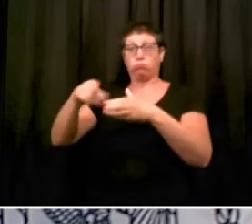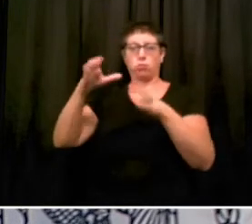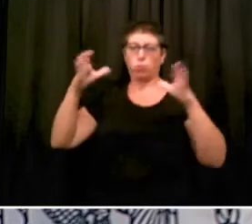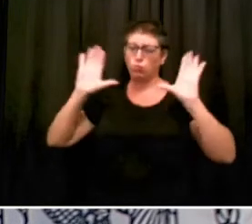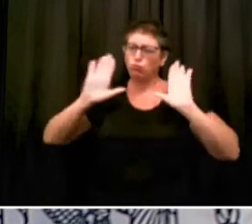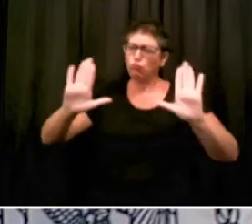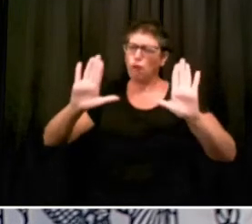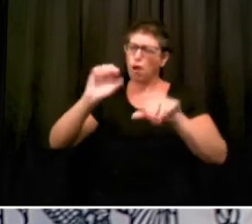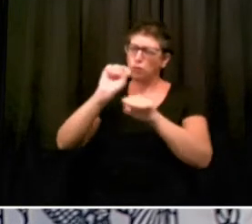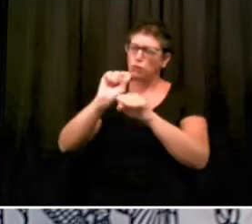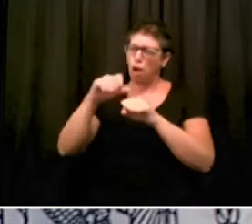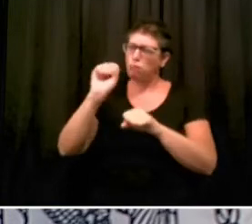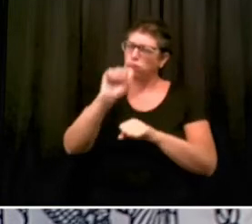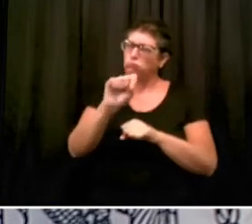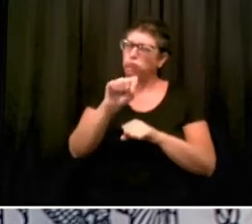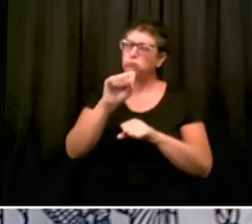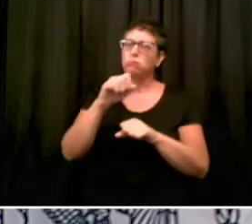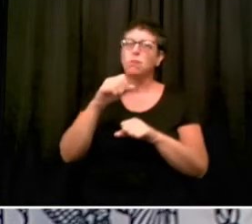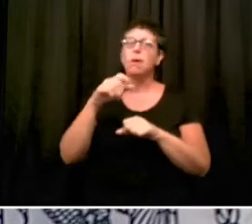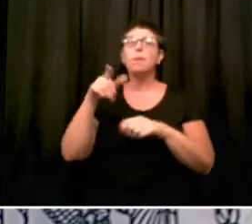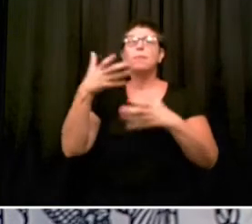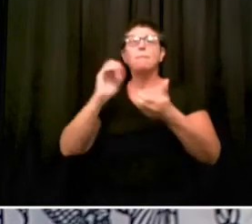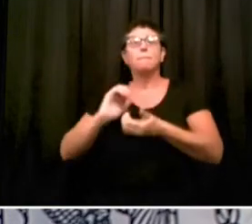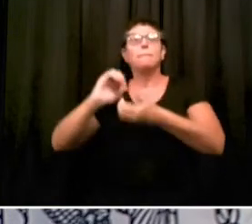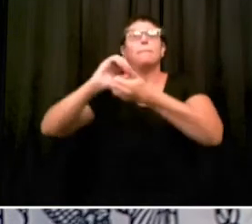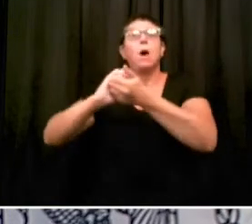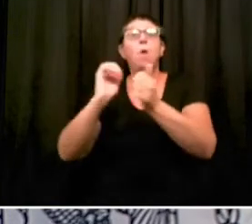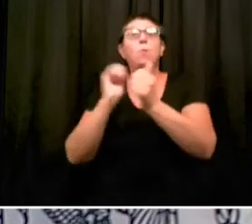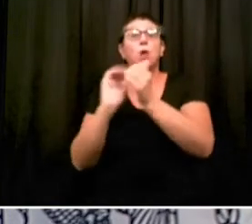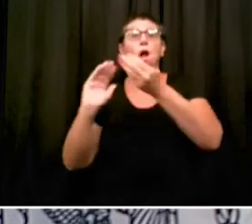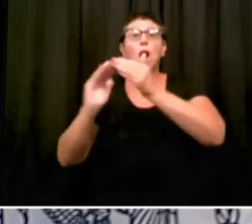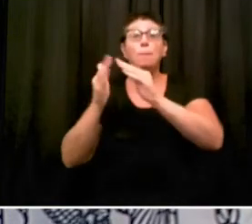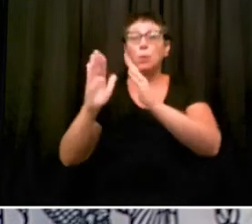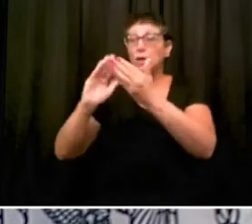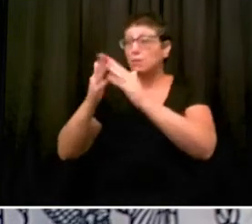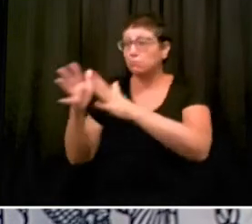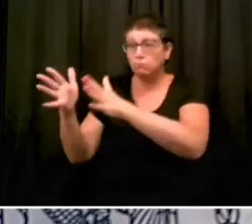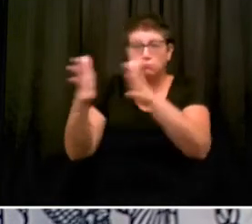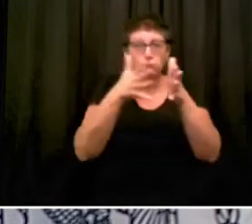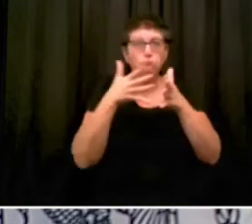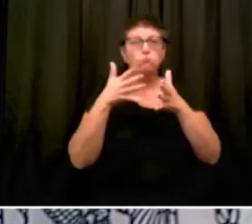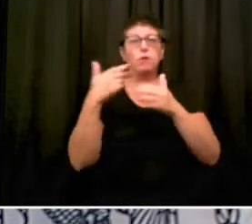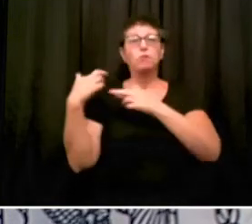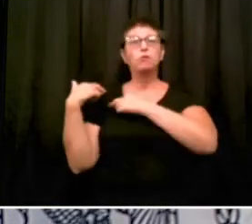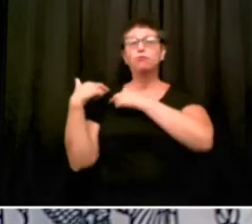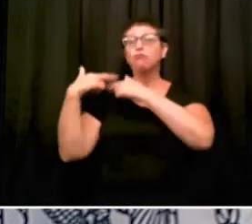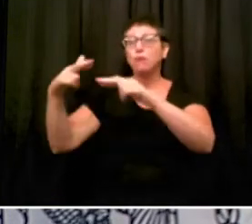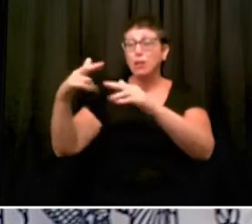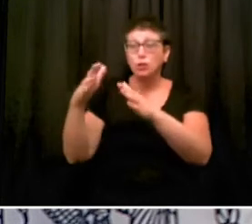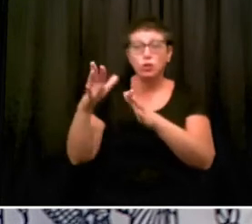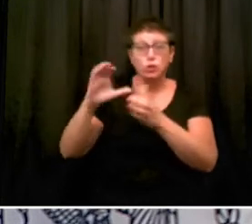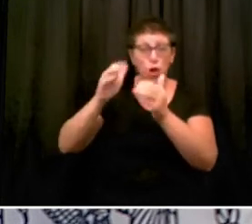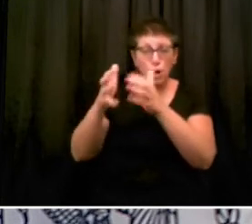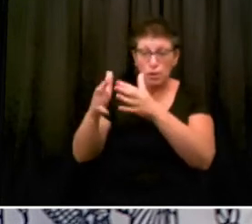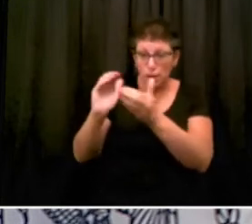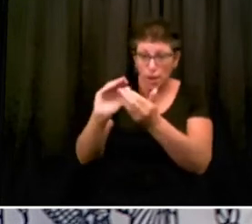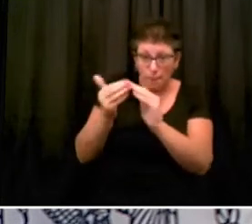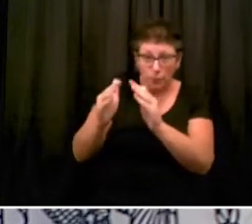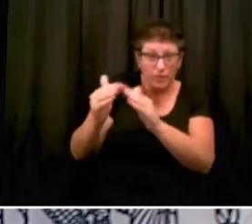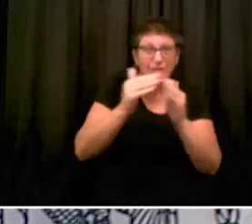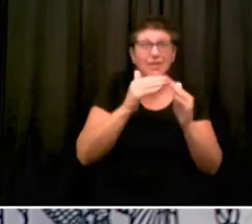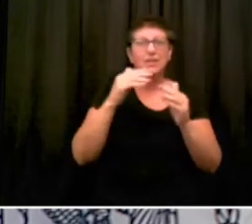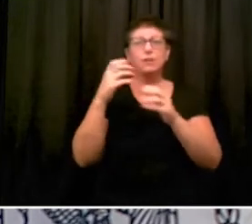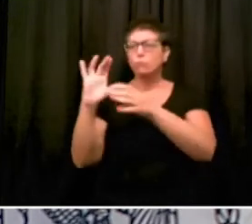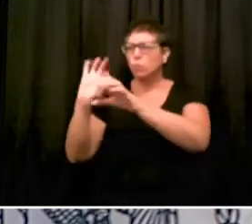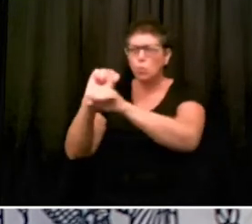Cure Violence Movement, crisis management system, all together to address some of the places where we're seeing the biggest